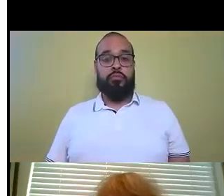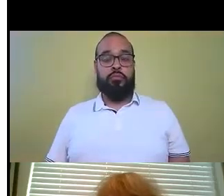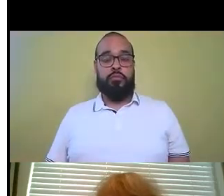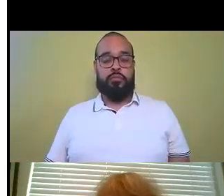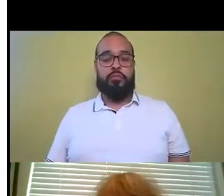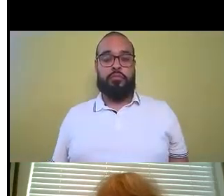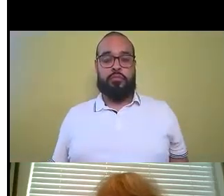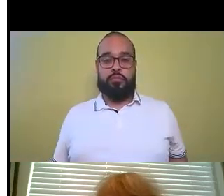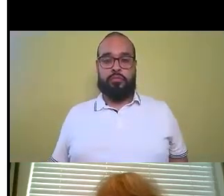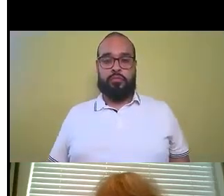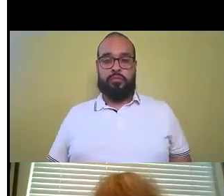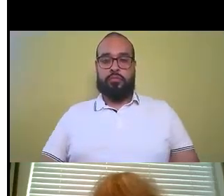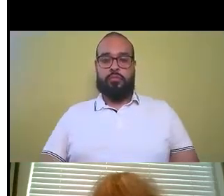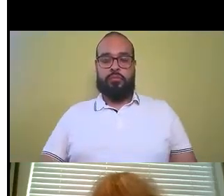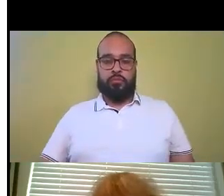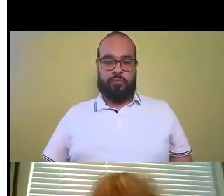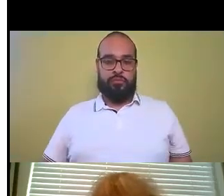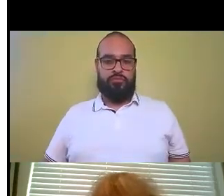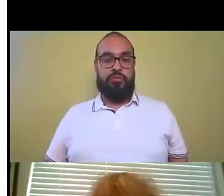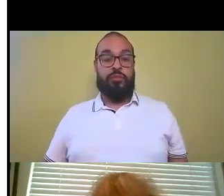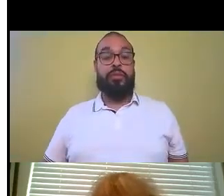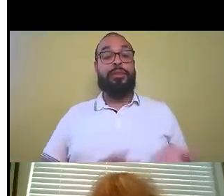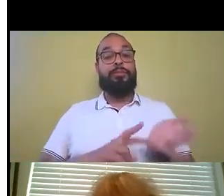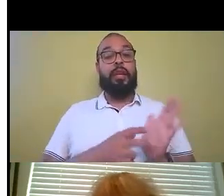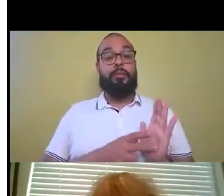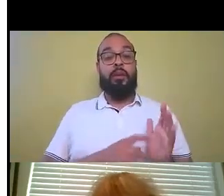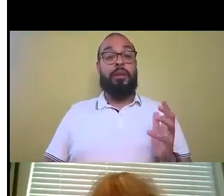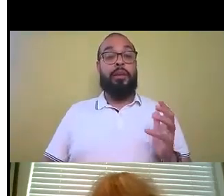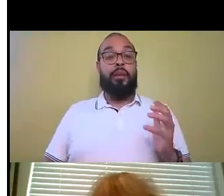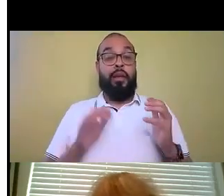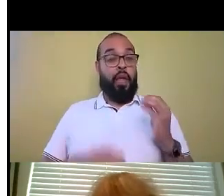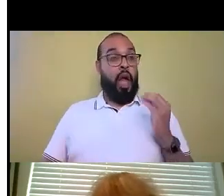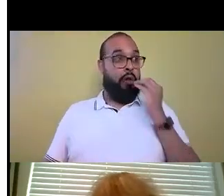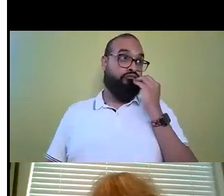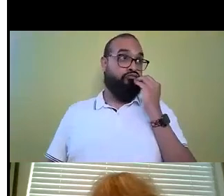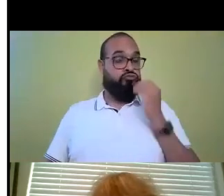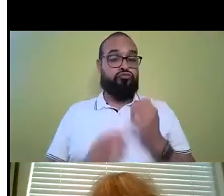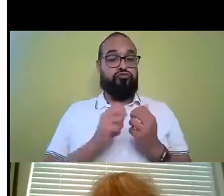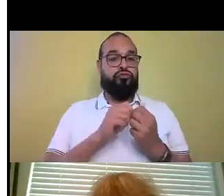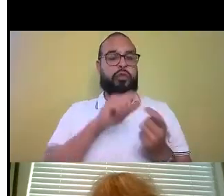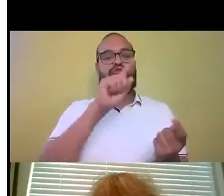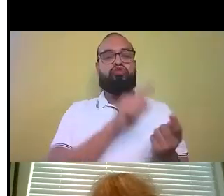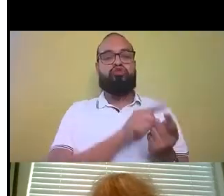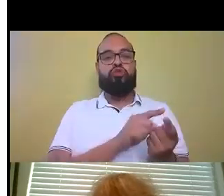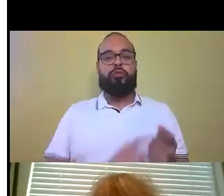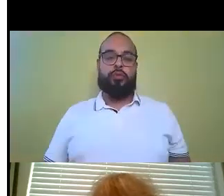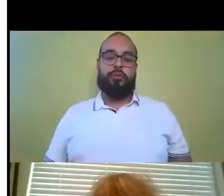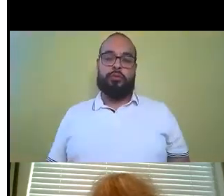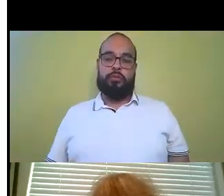the sucking should quiet. You should be able to see a quieting of the sucking.